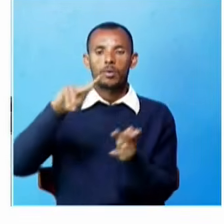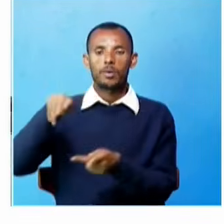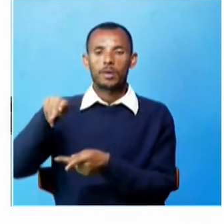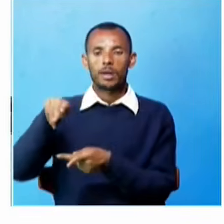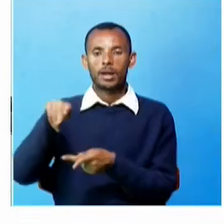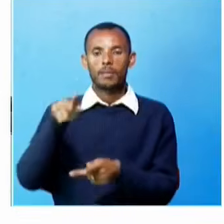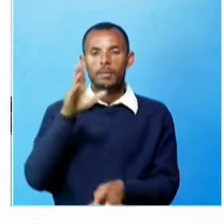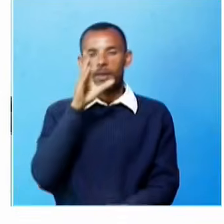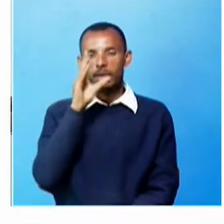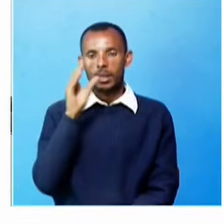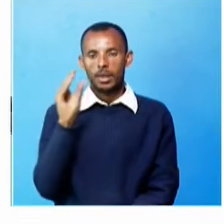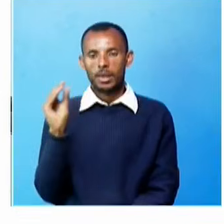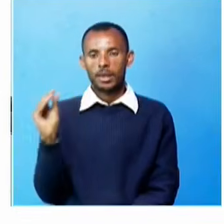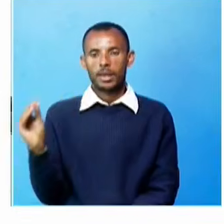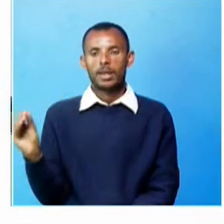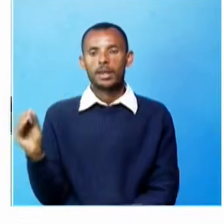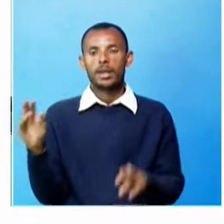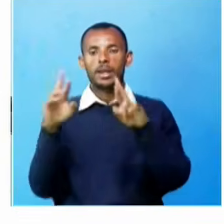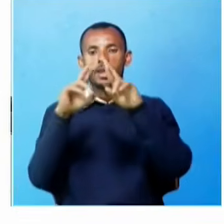are